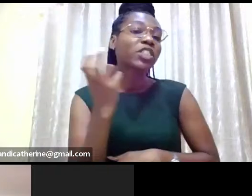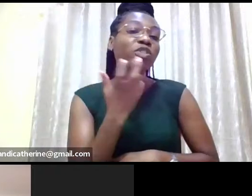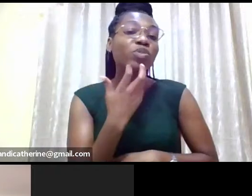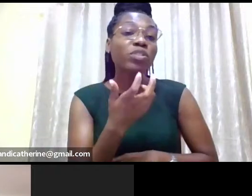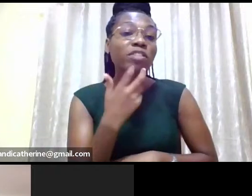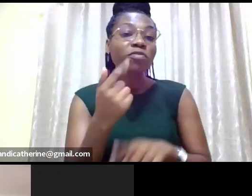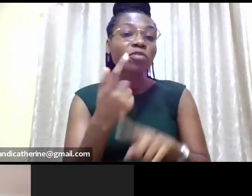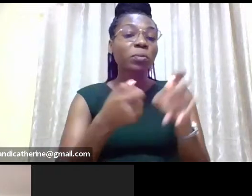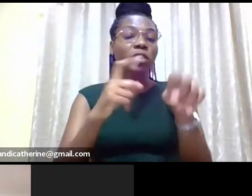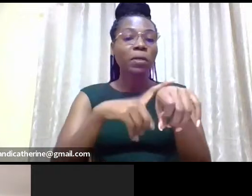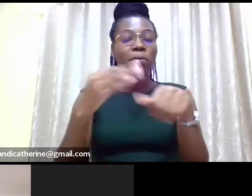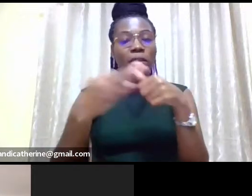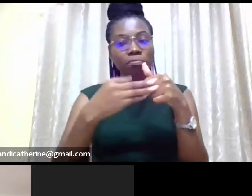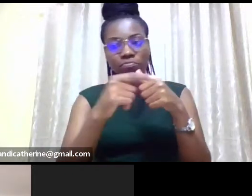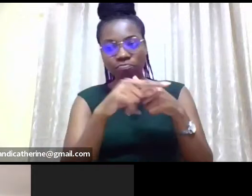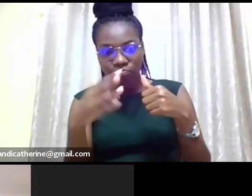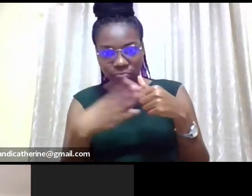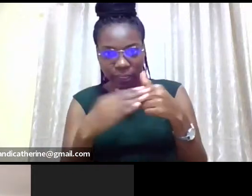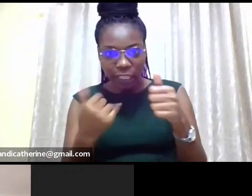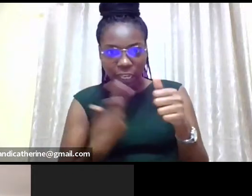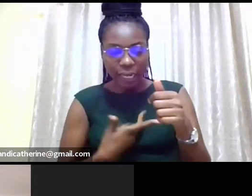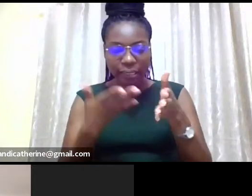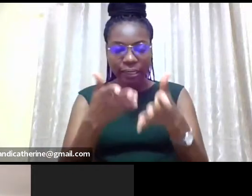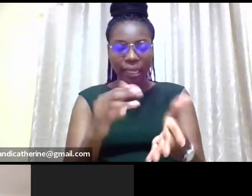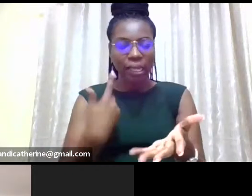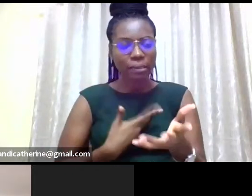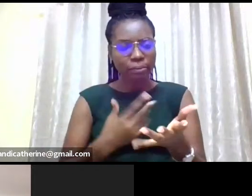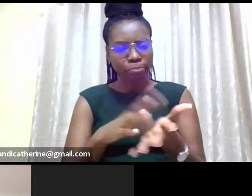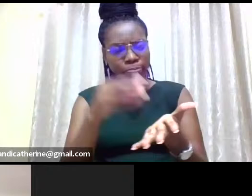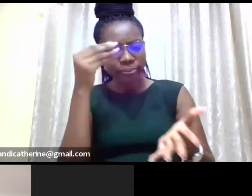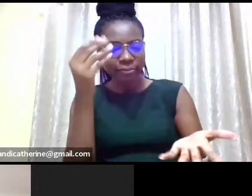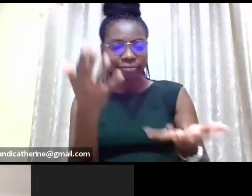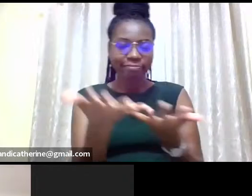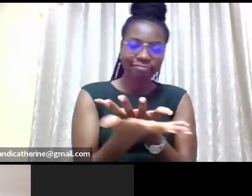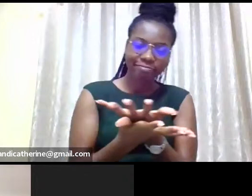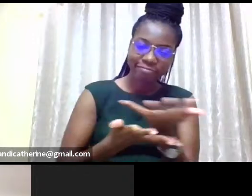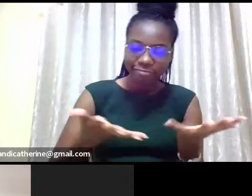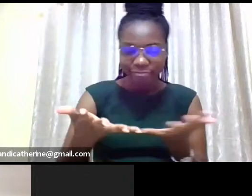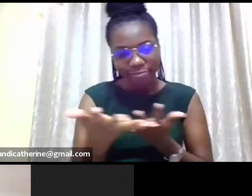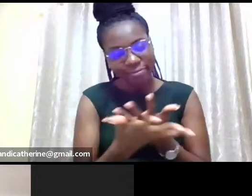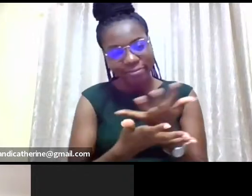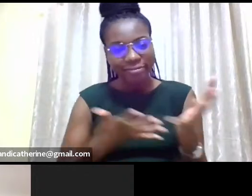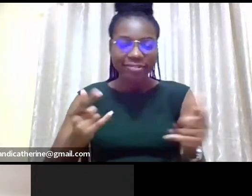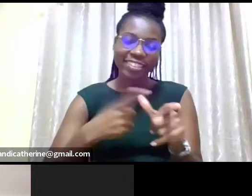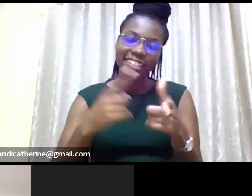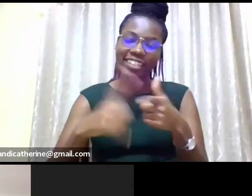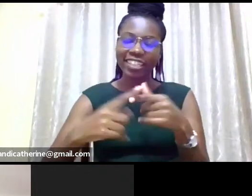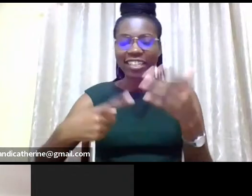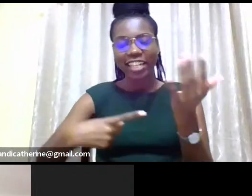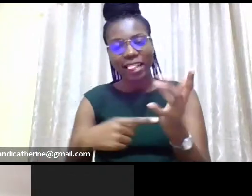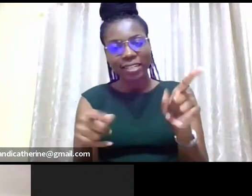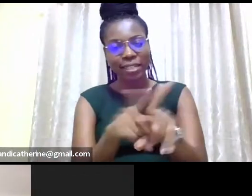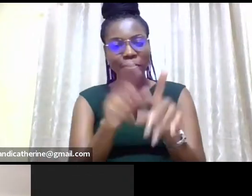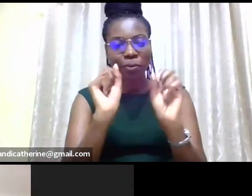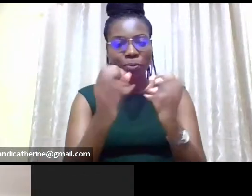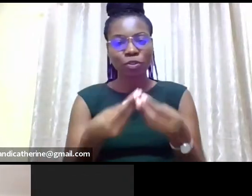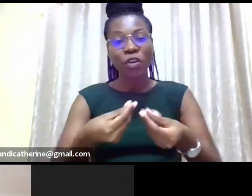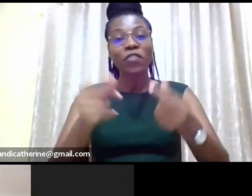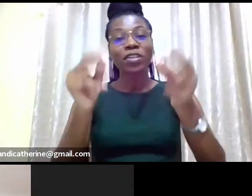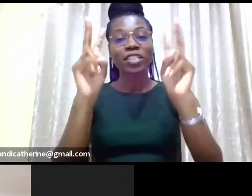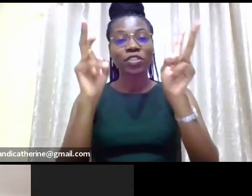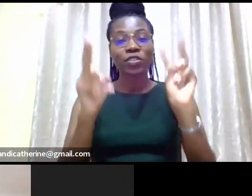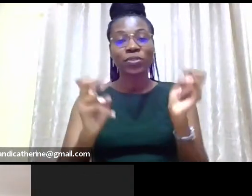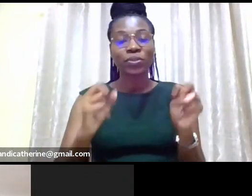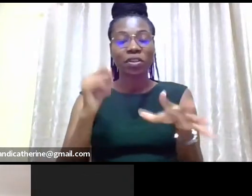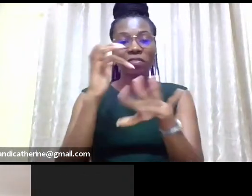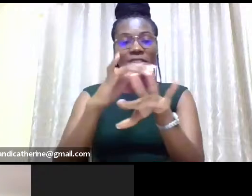8 p.m. where we get to learn, we get to share, we get to technically demystify issues that affect